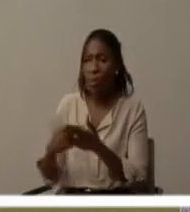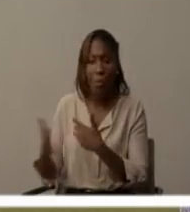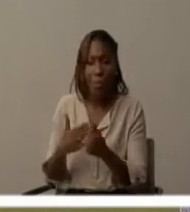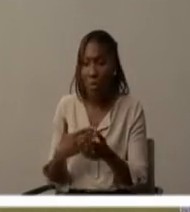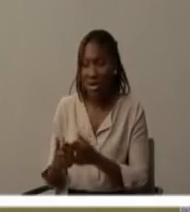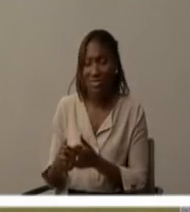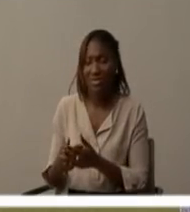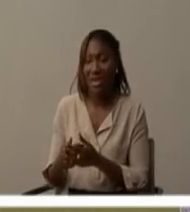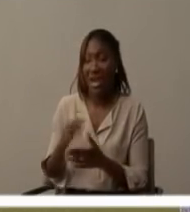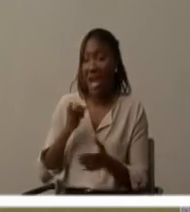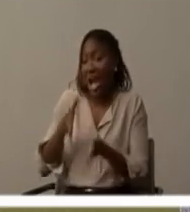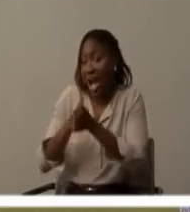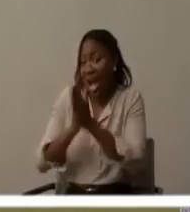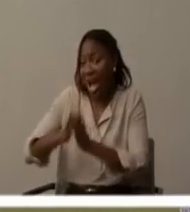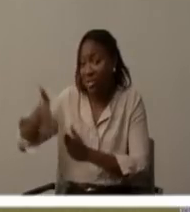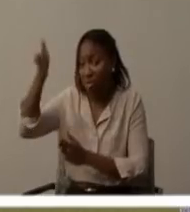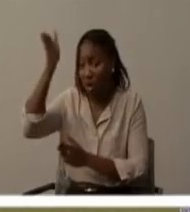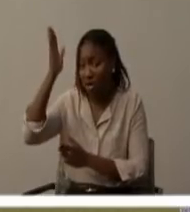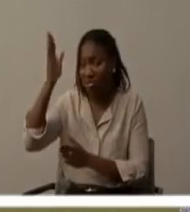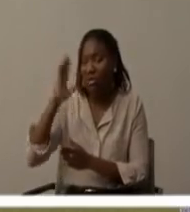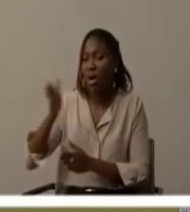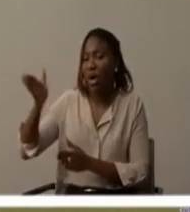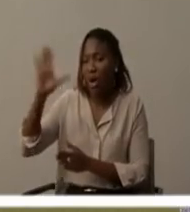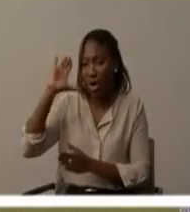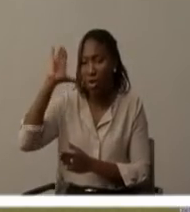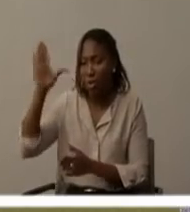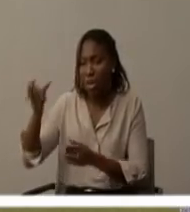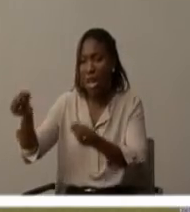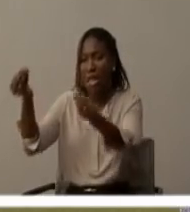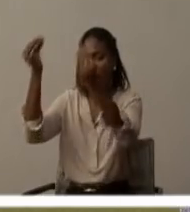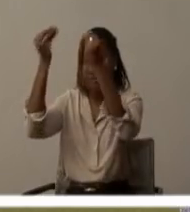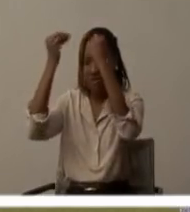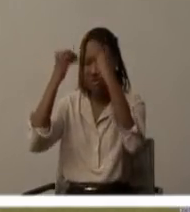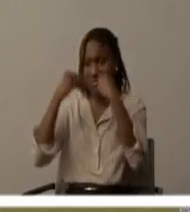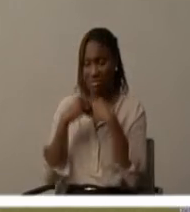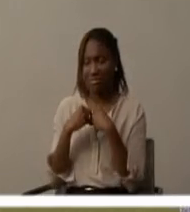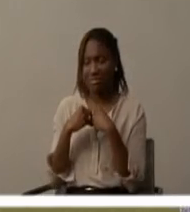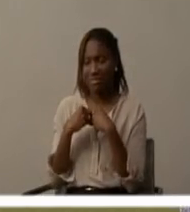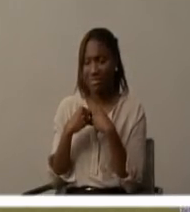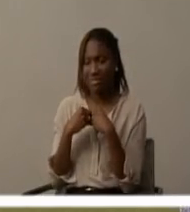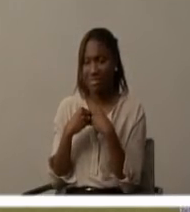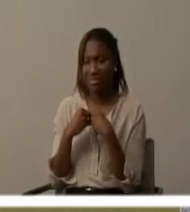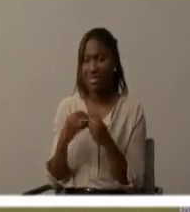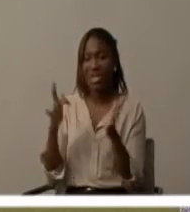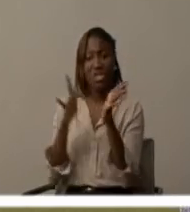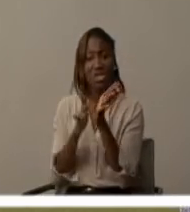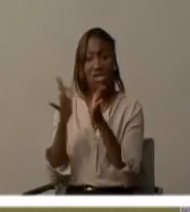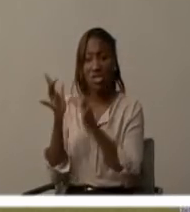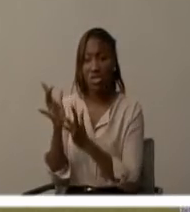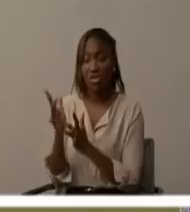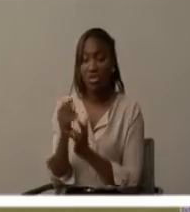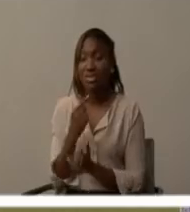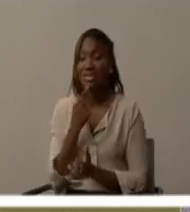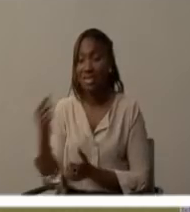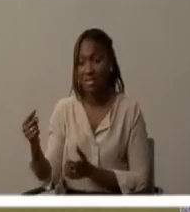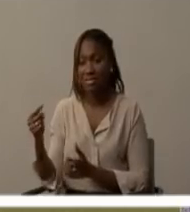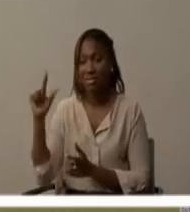God, he will grant you." "Your brother," said Jesus to her, "will rise